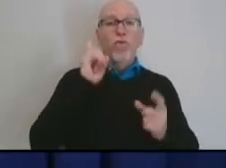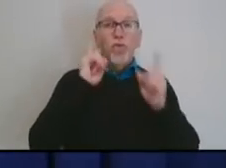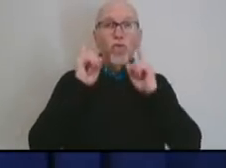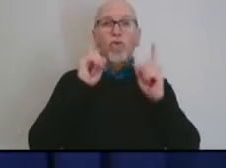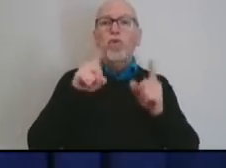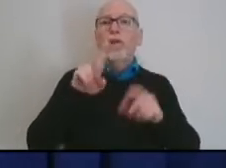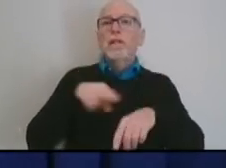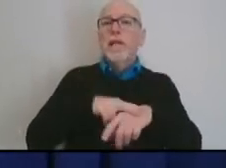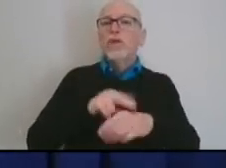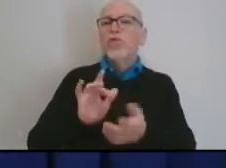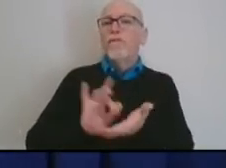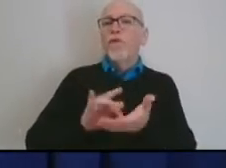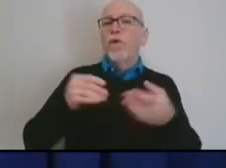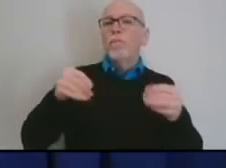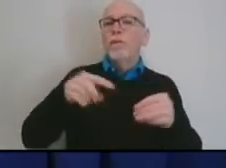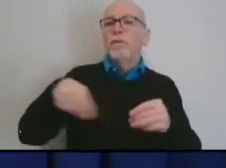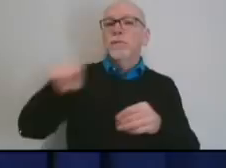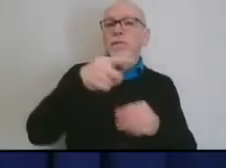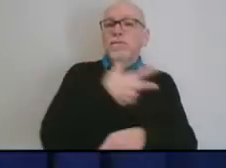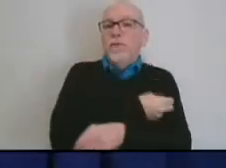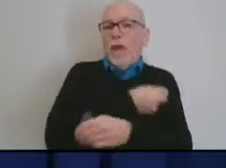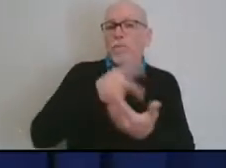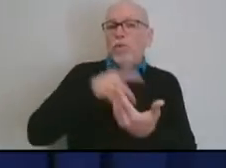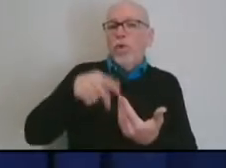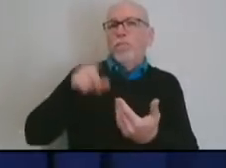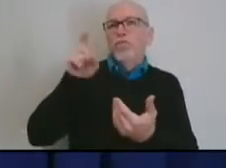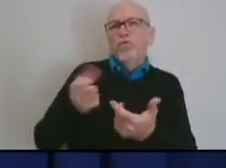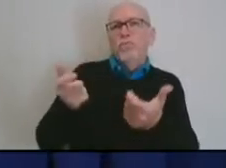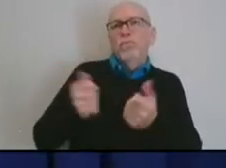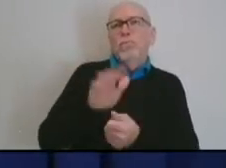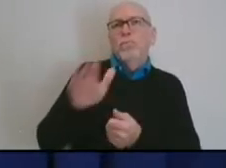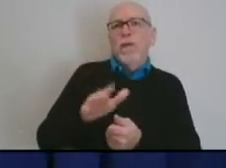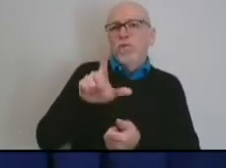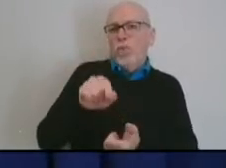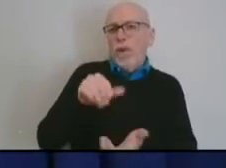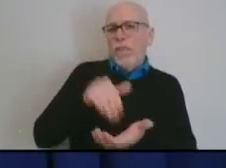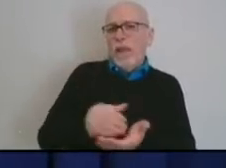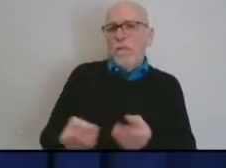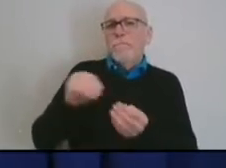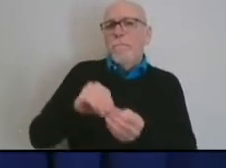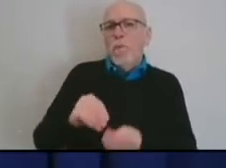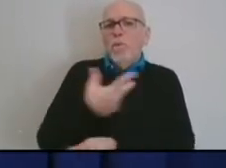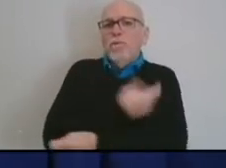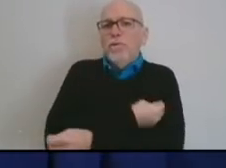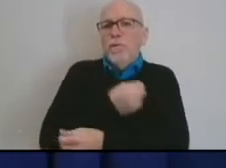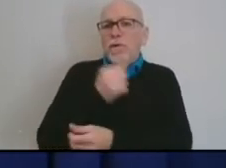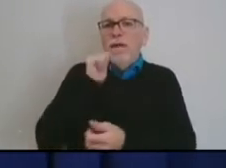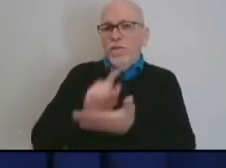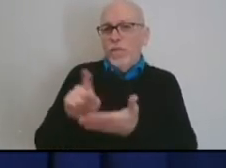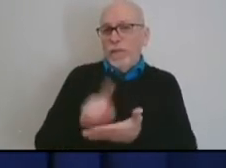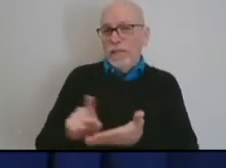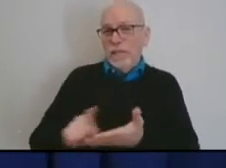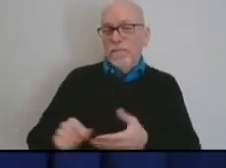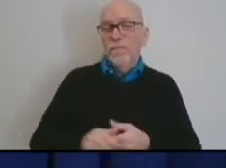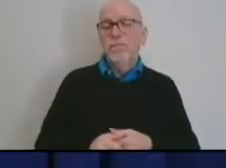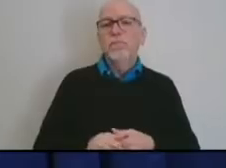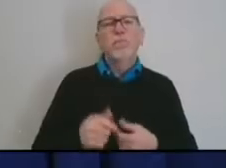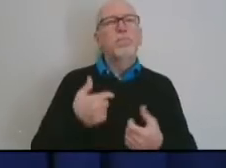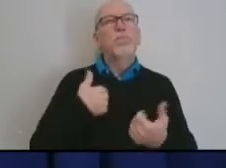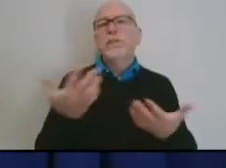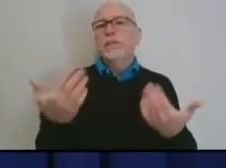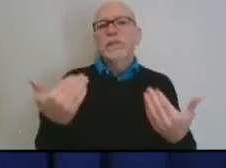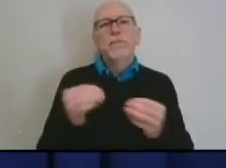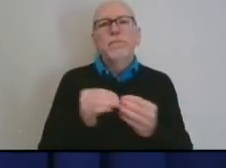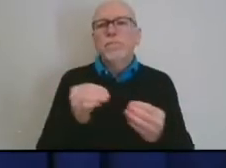Pharmacy Vaccination Program that will bring an estimated 20,000 additional doses to our state each week. We welcome additional doses